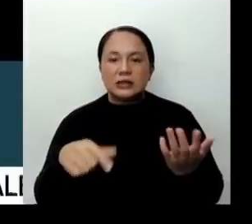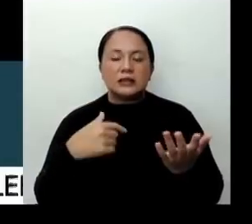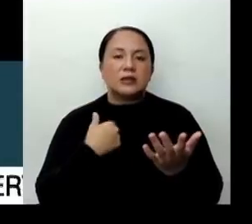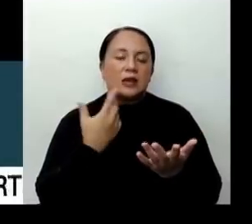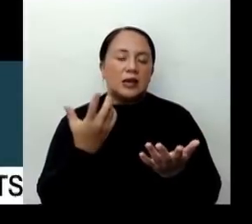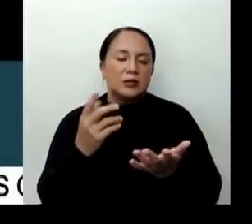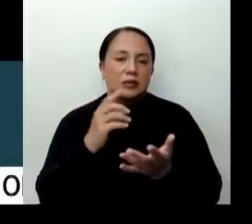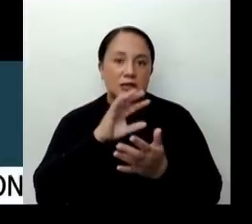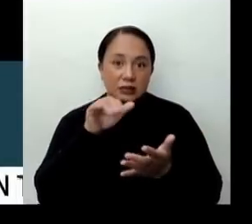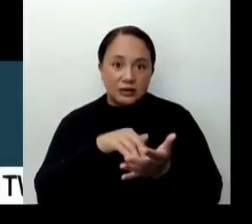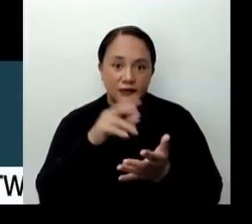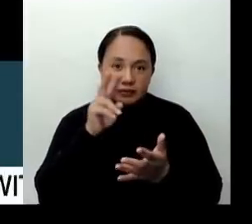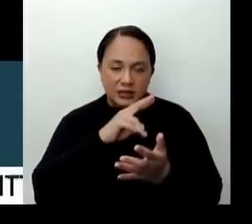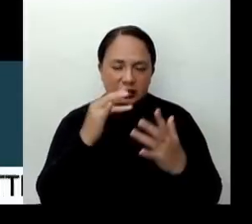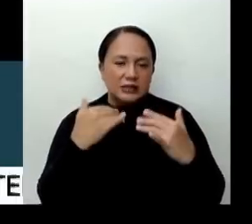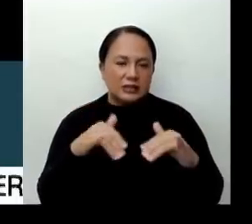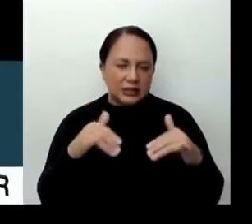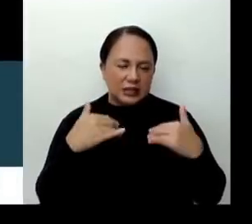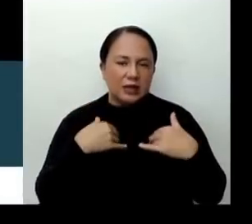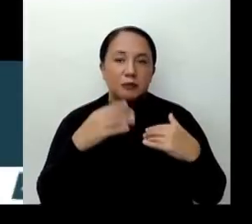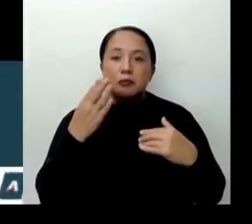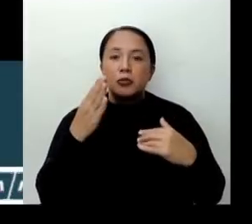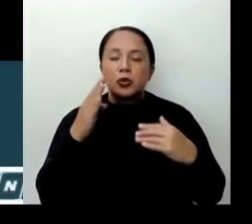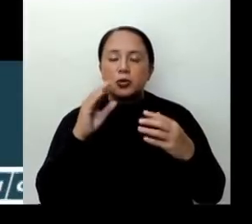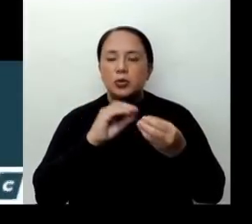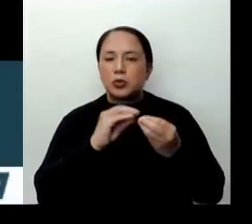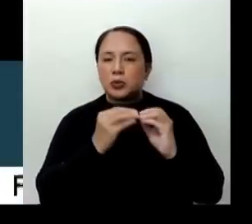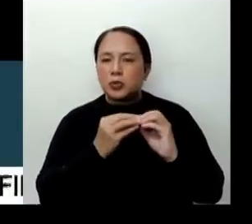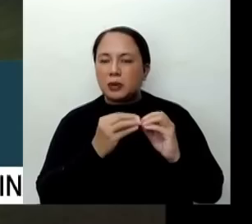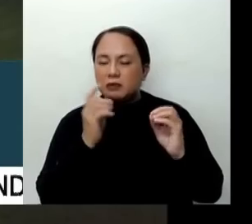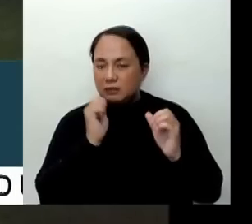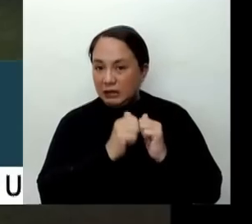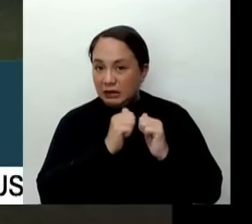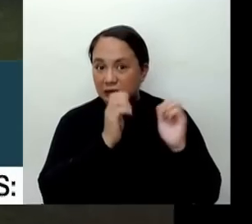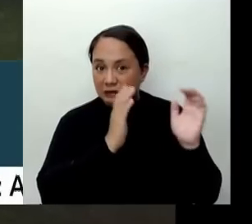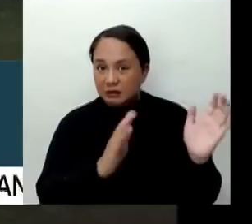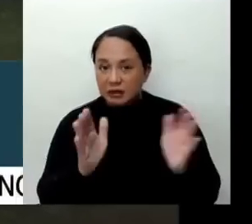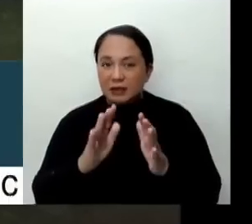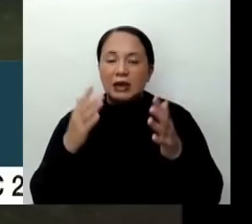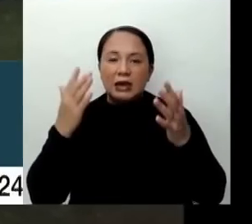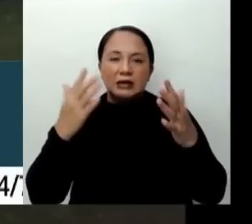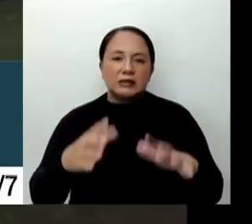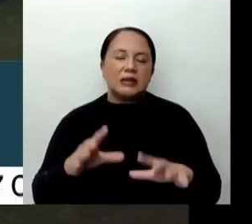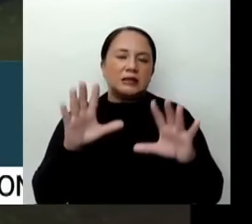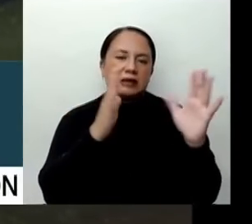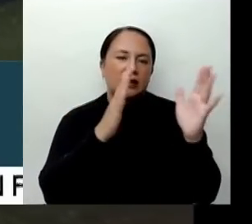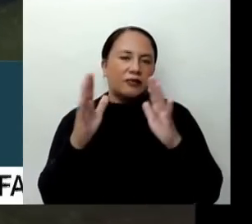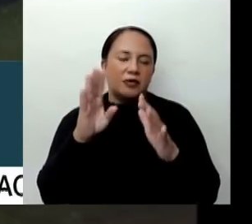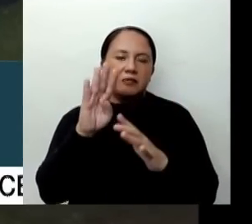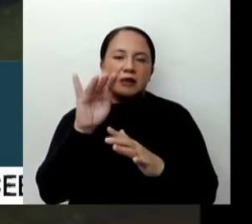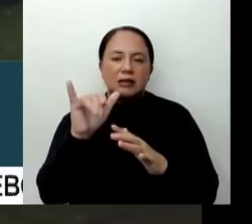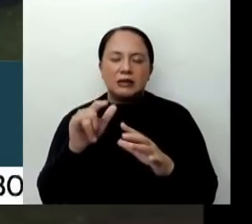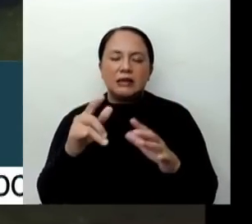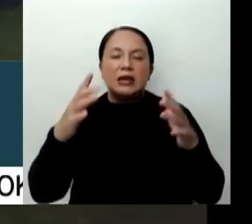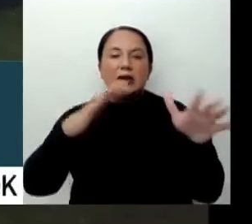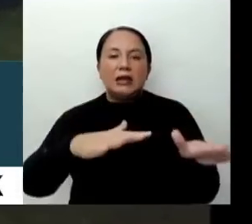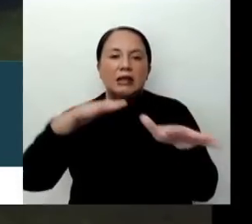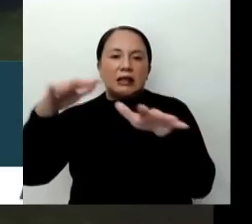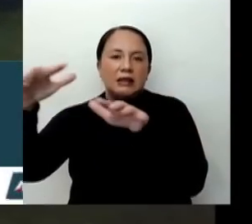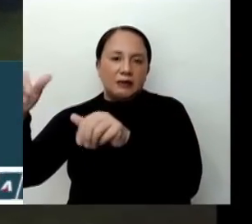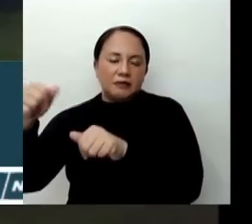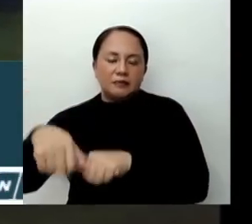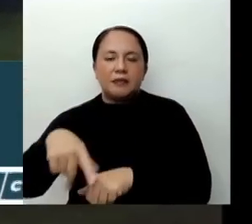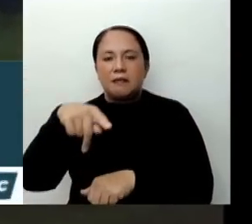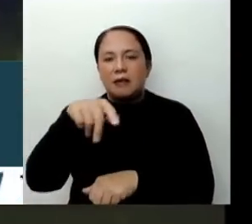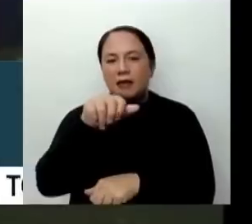Visayas are still on blue alert or on a state of preparedness until Typhoon Betty leaves the Philippine area of responsibility. And that's the latest here